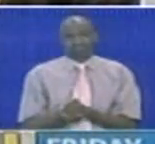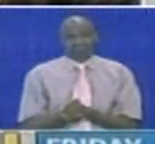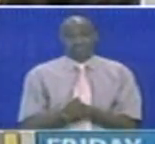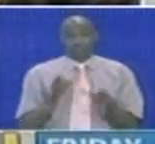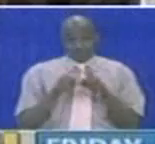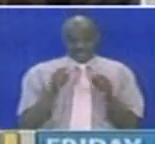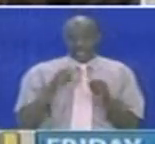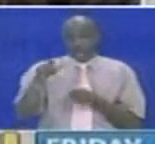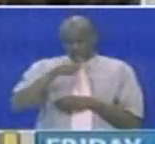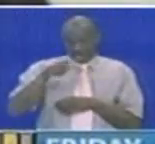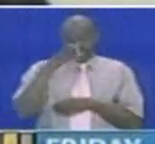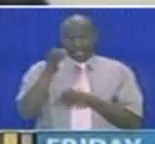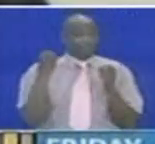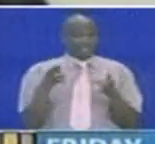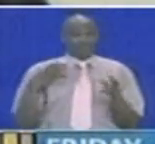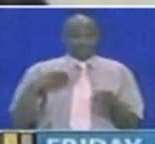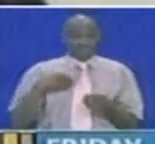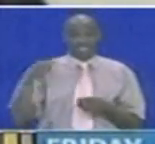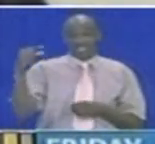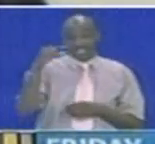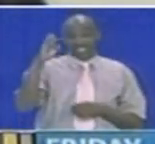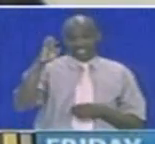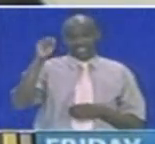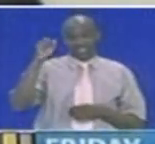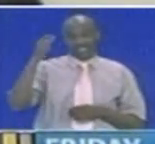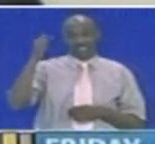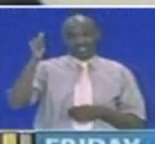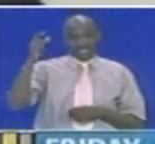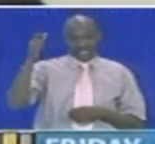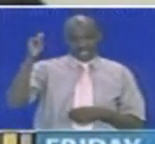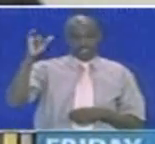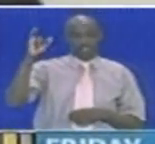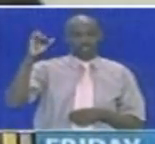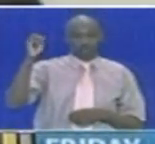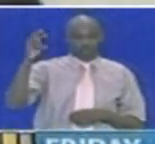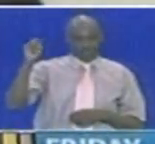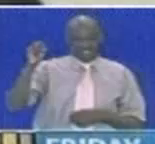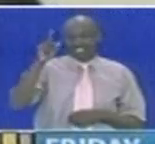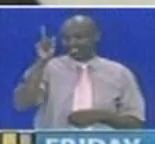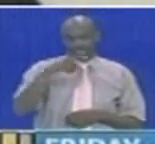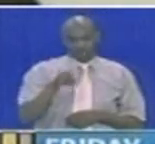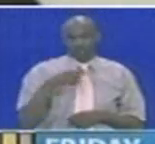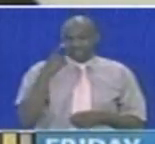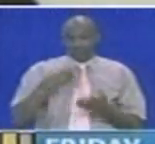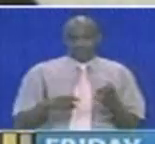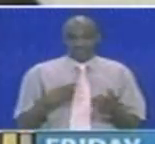Betty, locally, many people say gestation, gestation, which is wrong. We